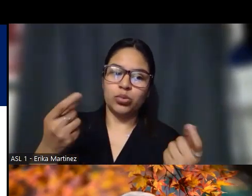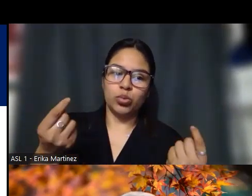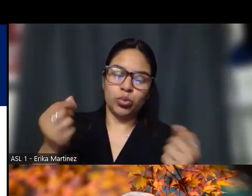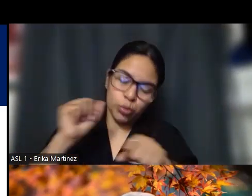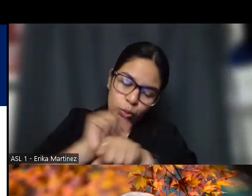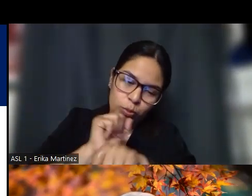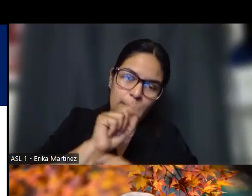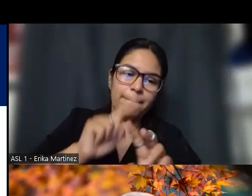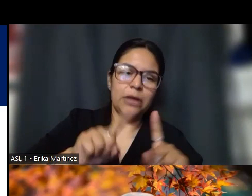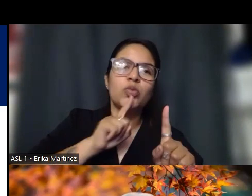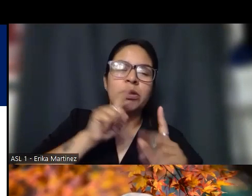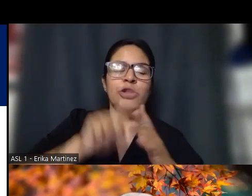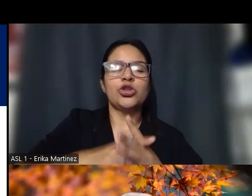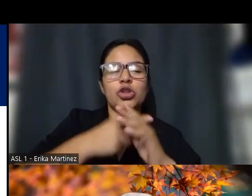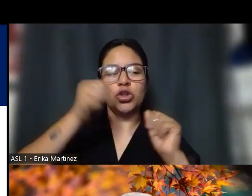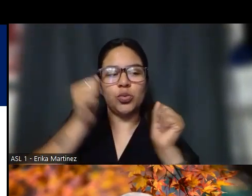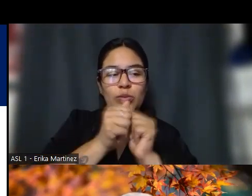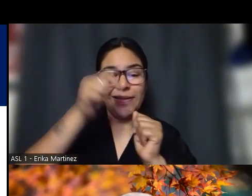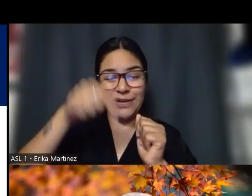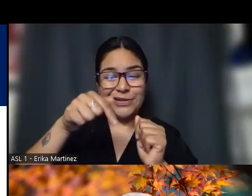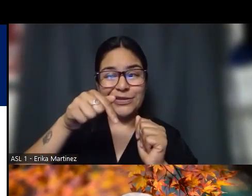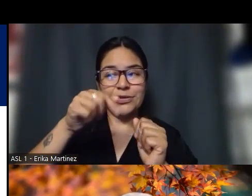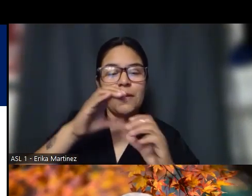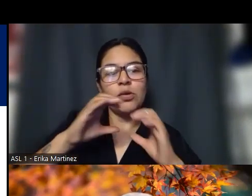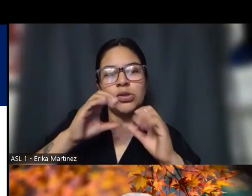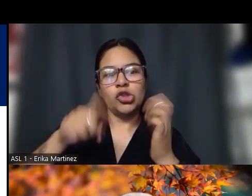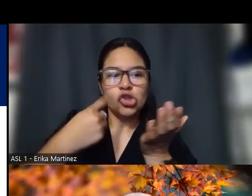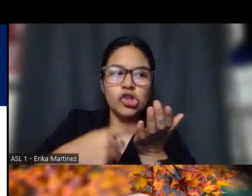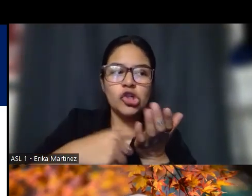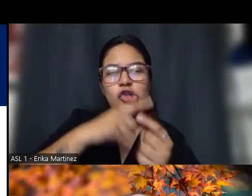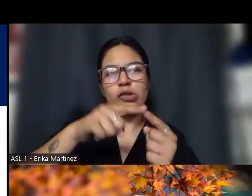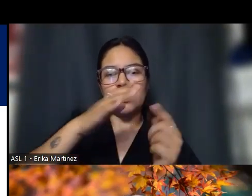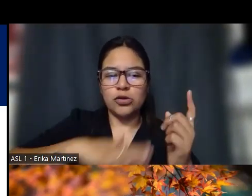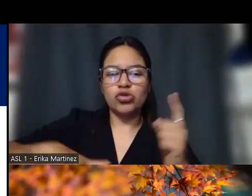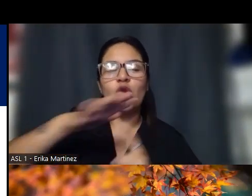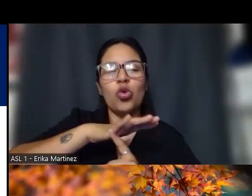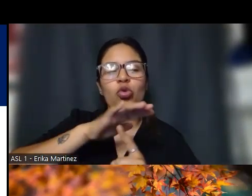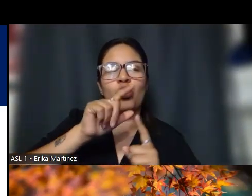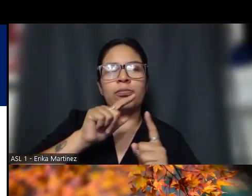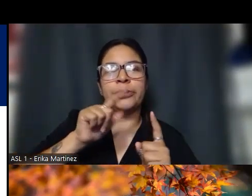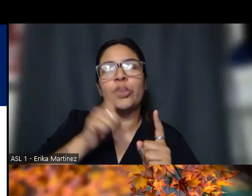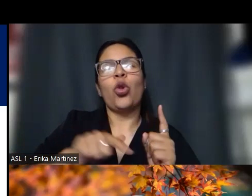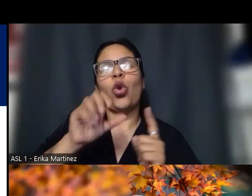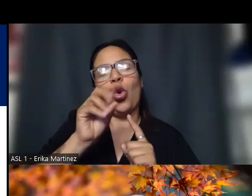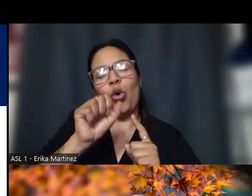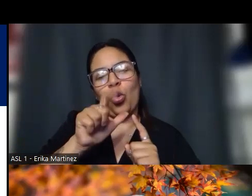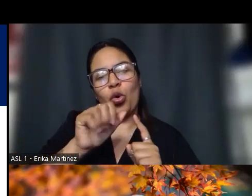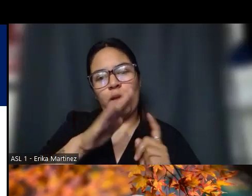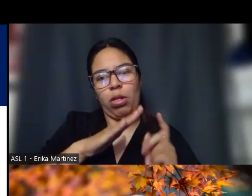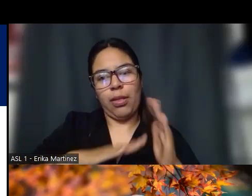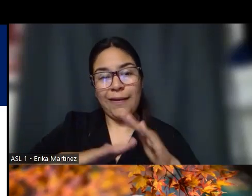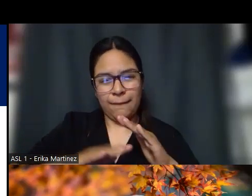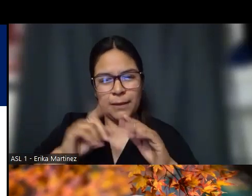with these conversations at the local level, because every jurisdiction may have various levels of